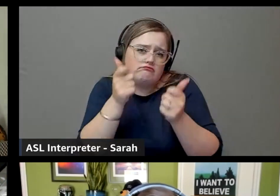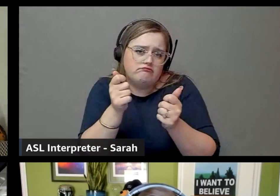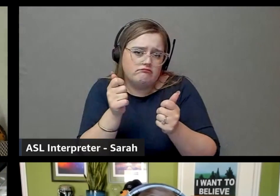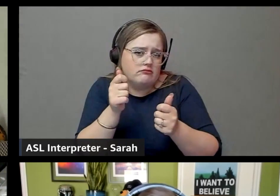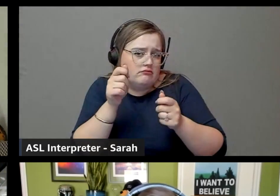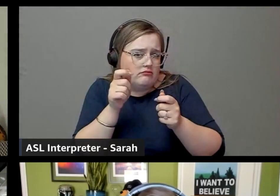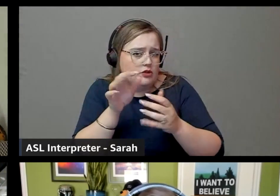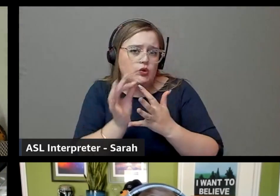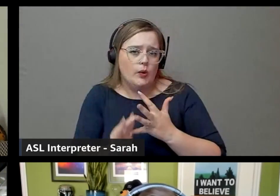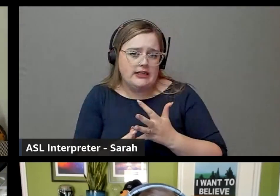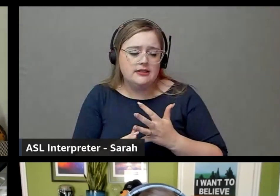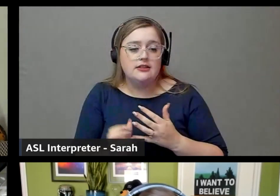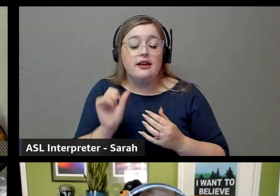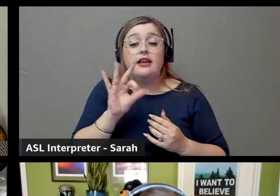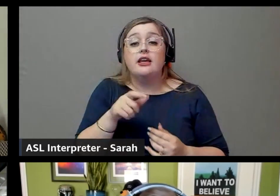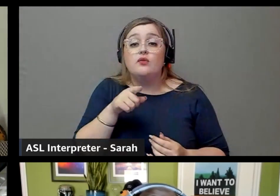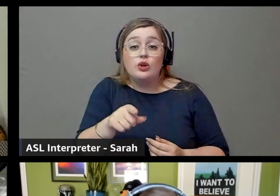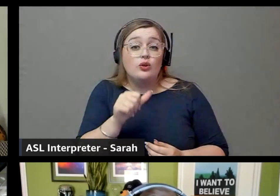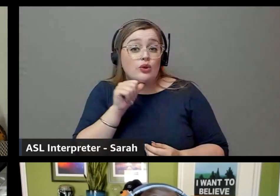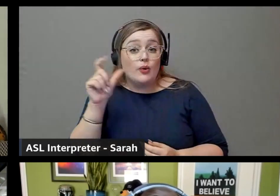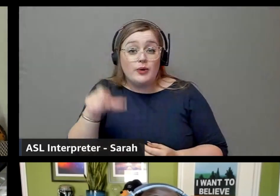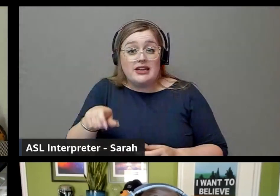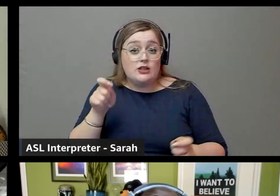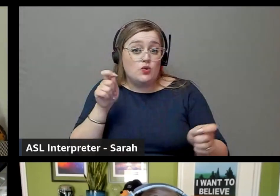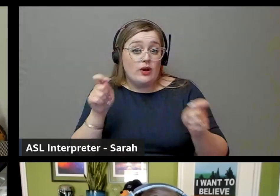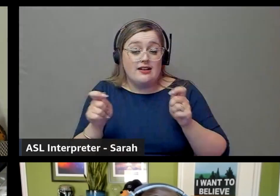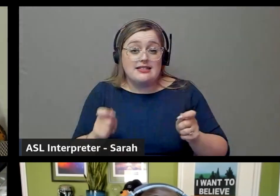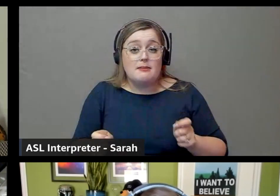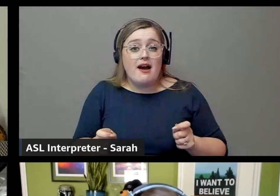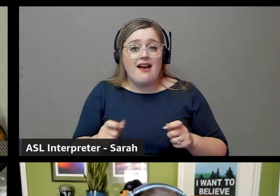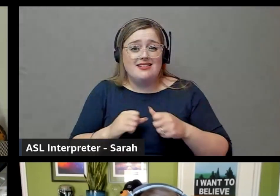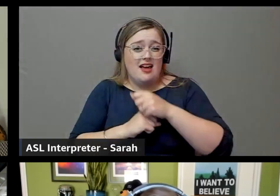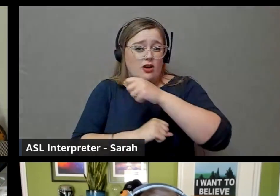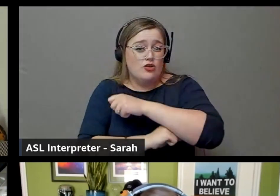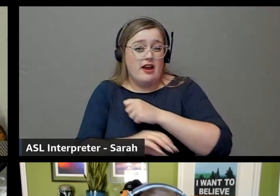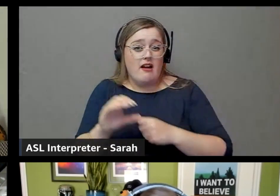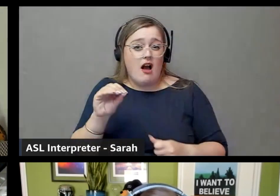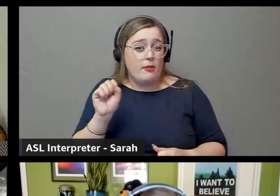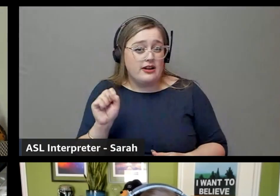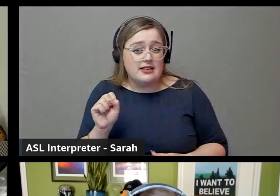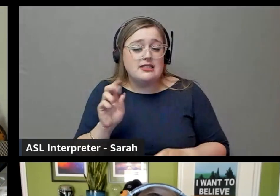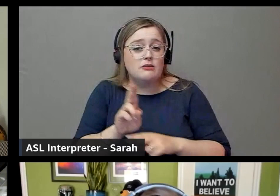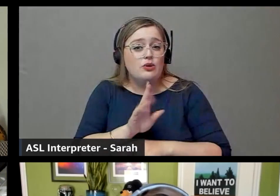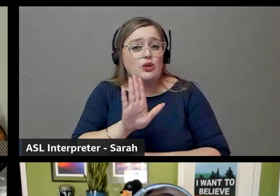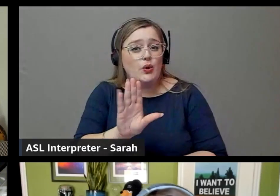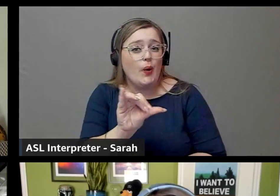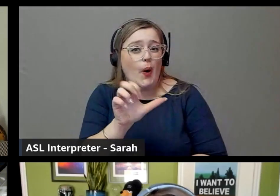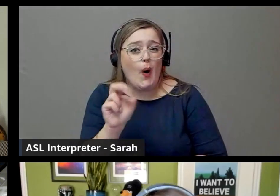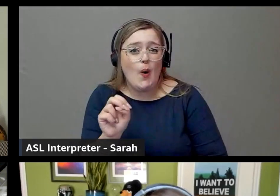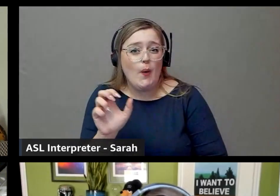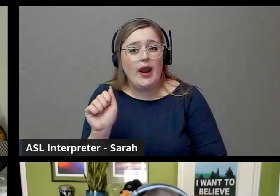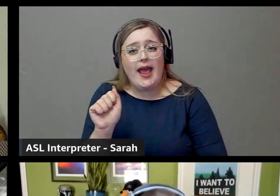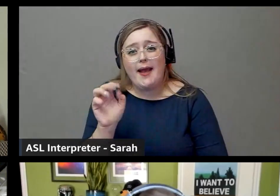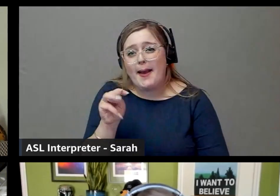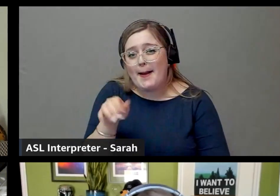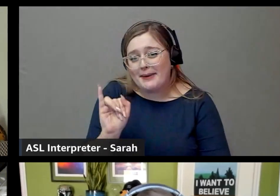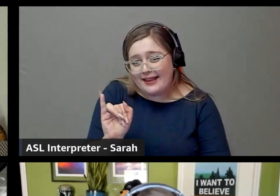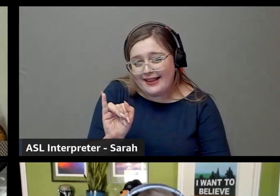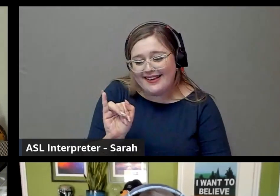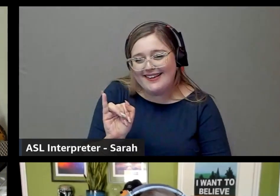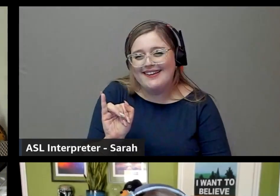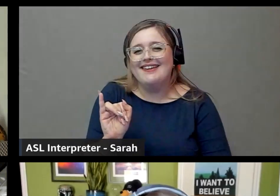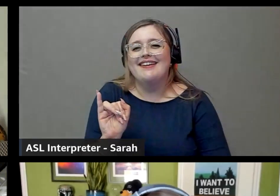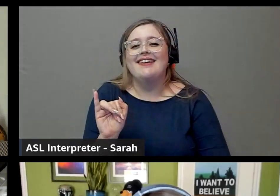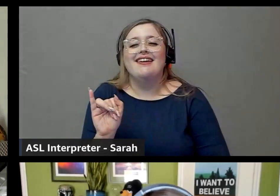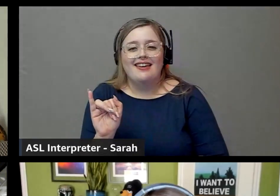If you don't need to customize the underlying operating system, using your own AMI or AMI, if